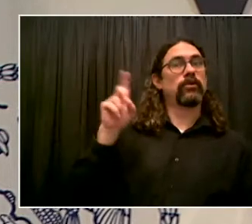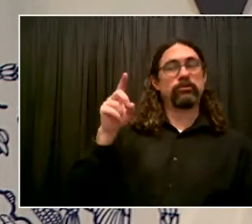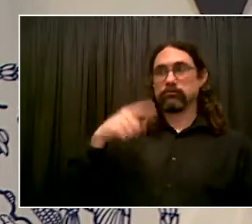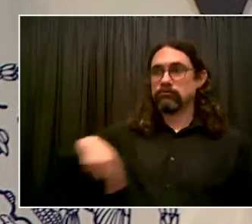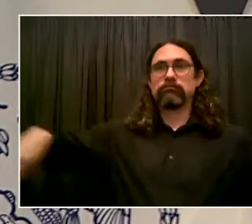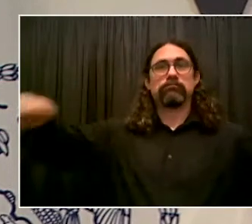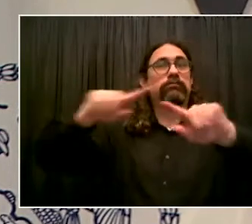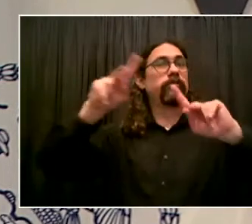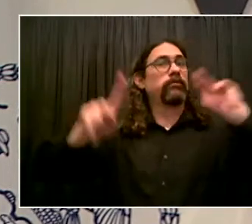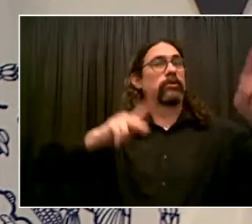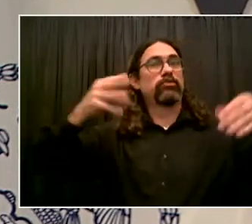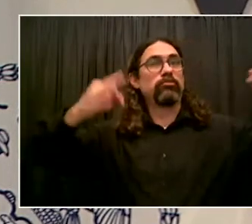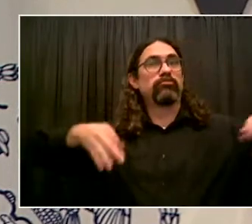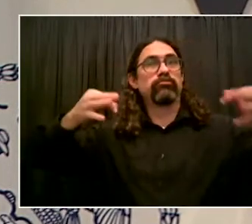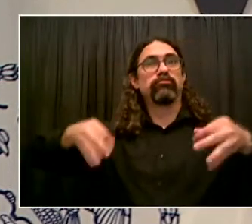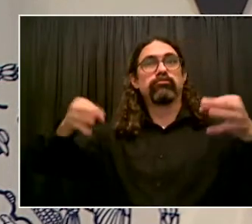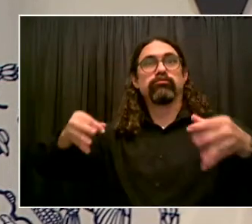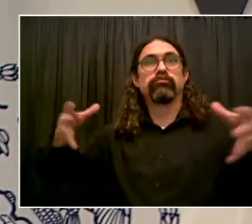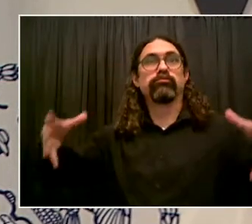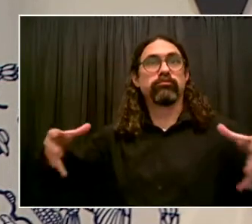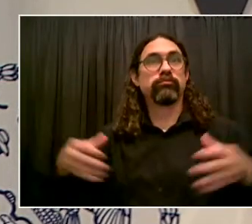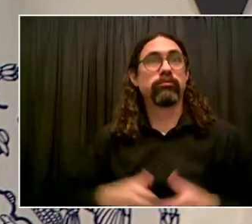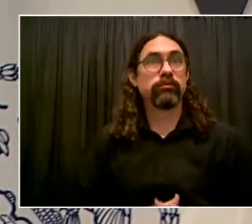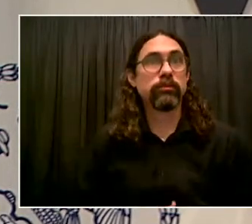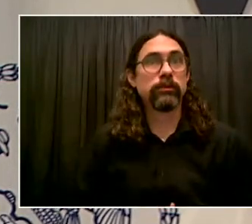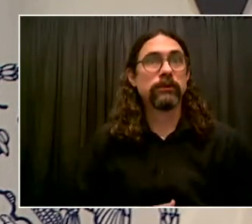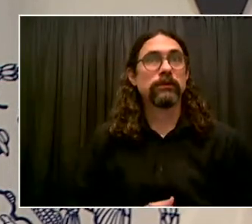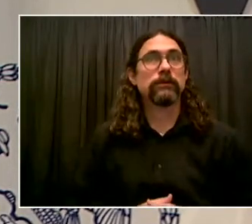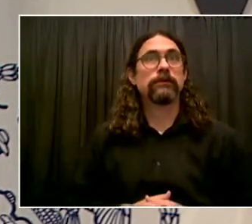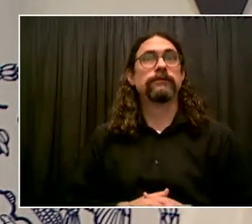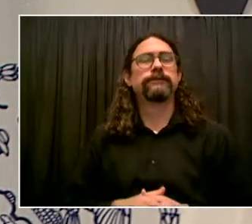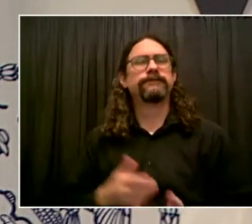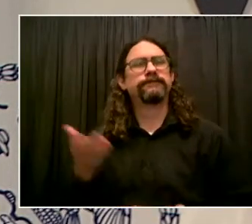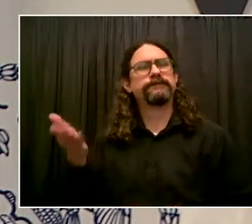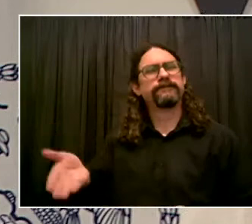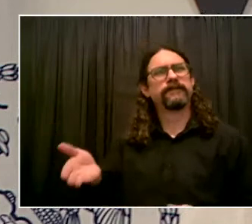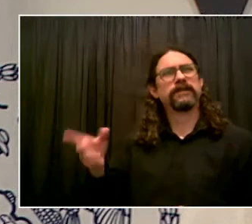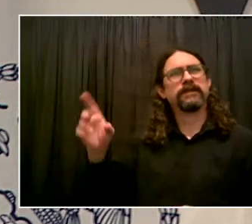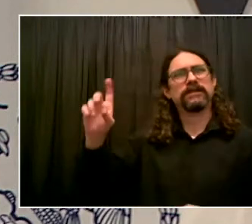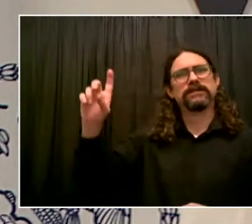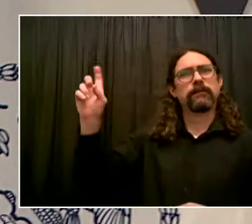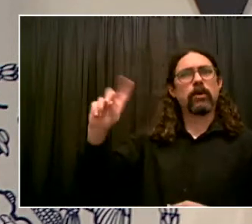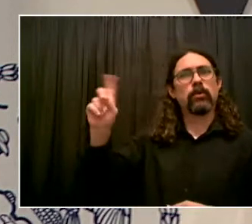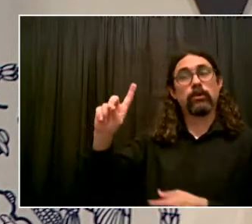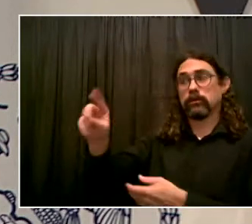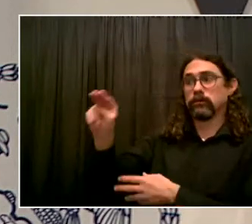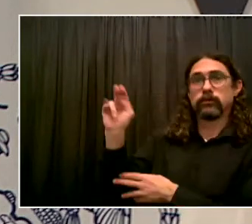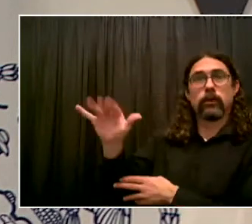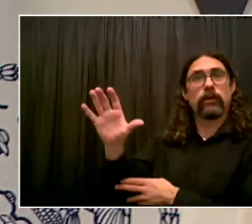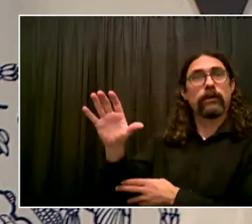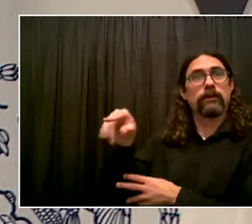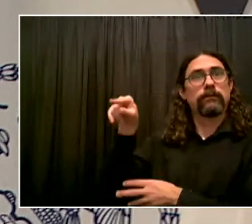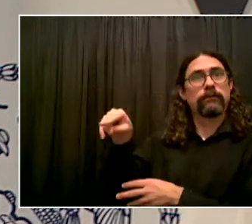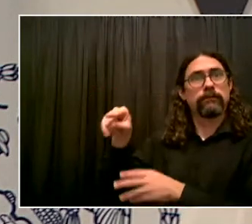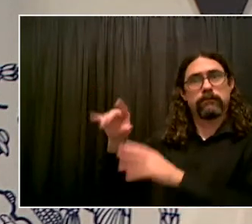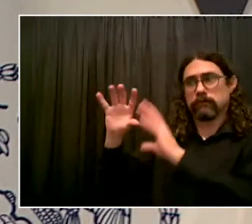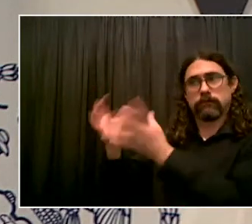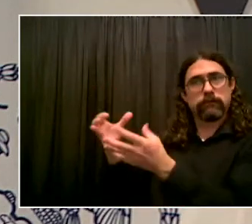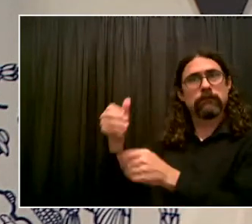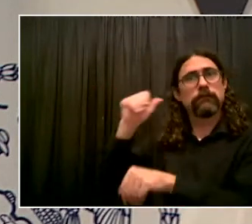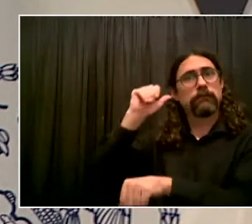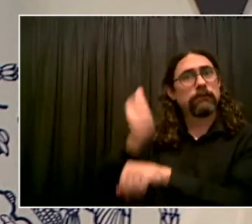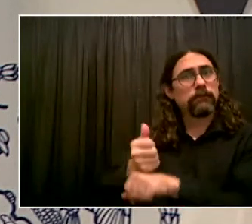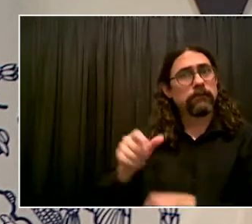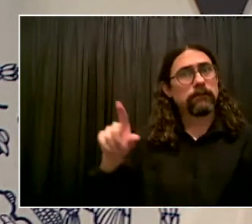increase registration and participation. This started out in 2018, and it's been growing. I want to give a special thank you to Laura Wood, our Chief